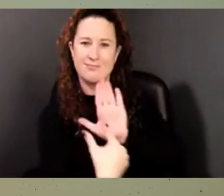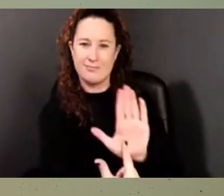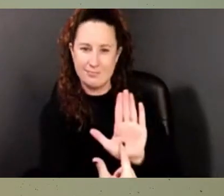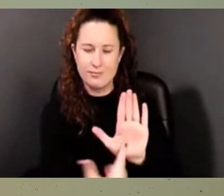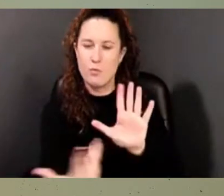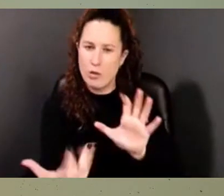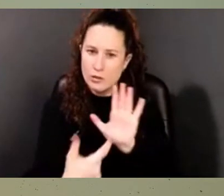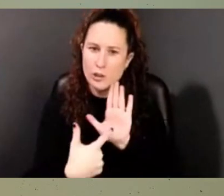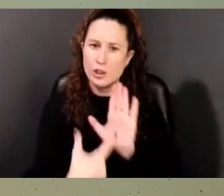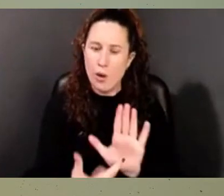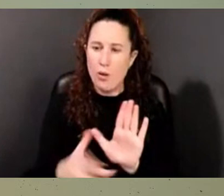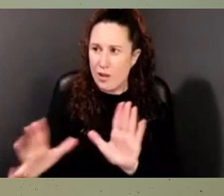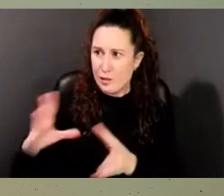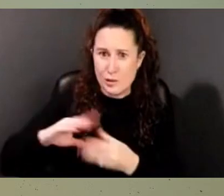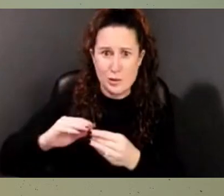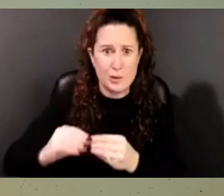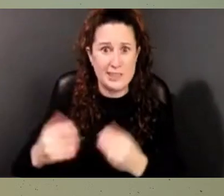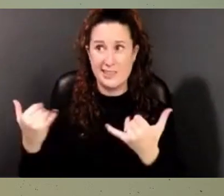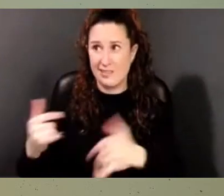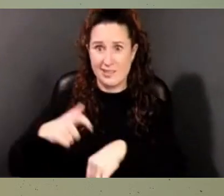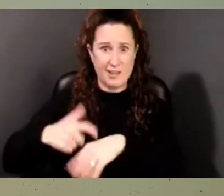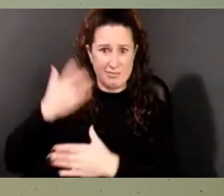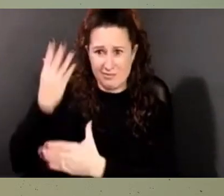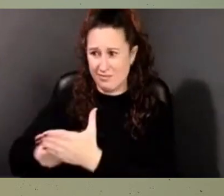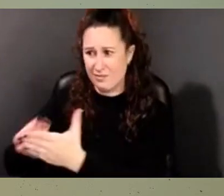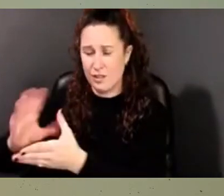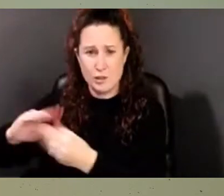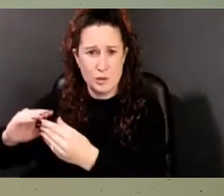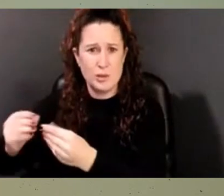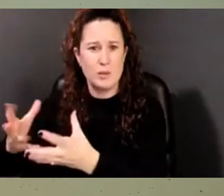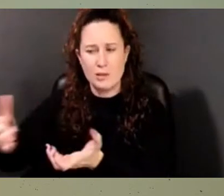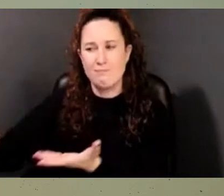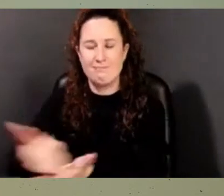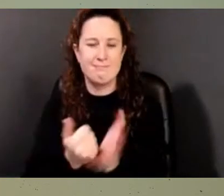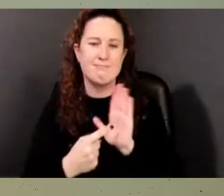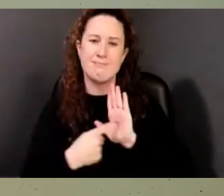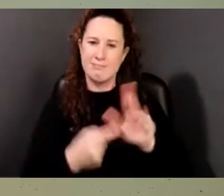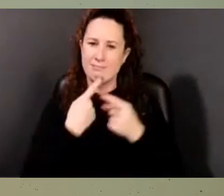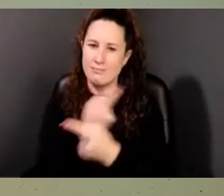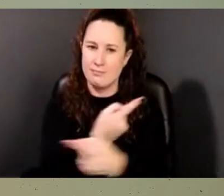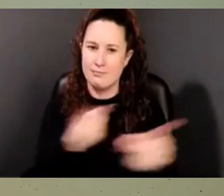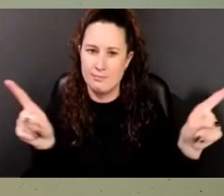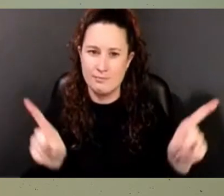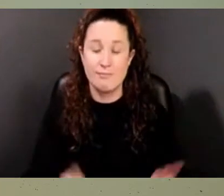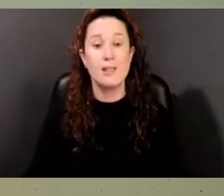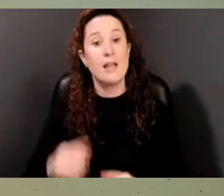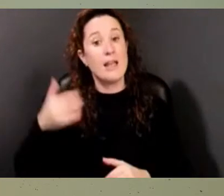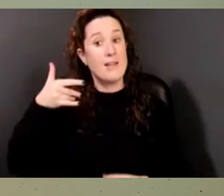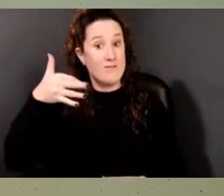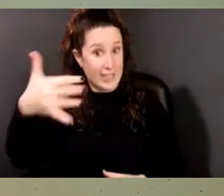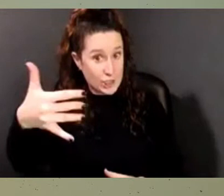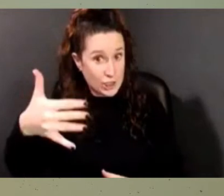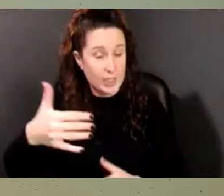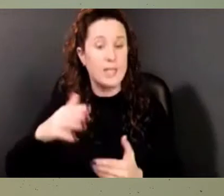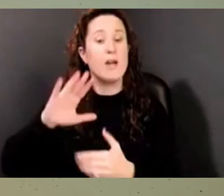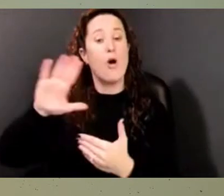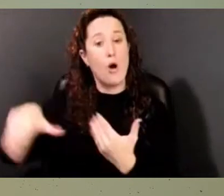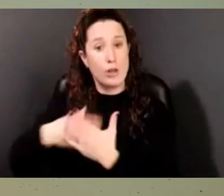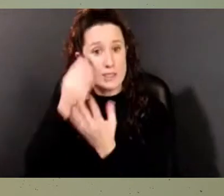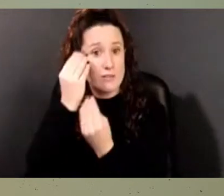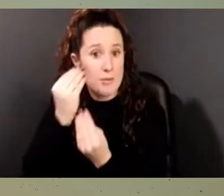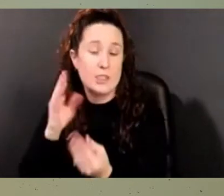time. And eventually, the Plantation Stories Project will become a listing of all documented information about